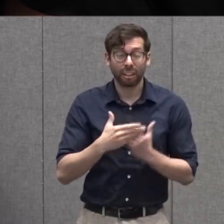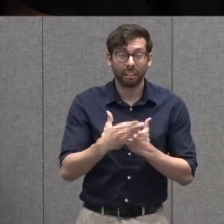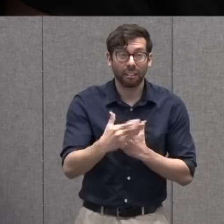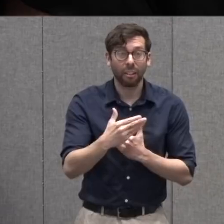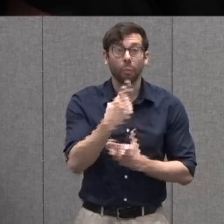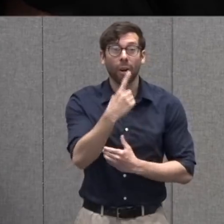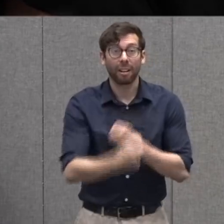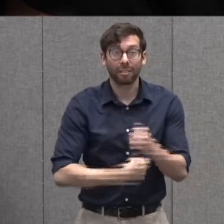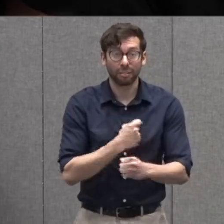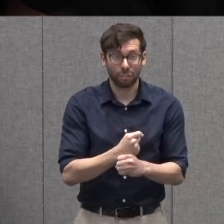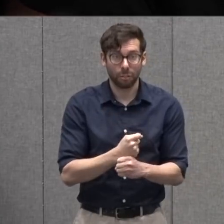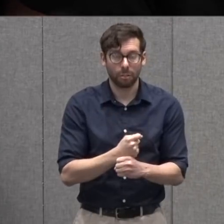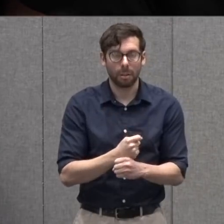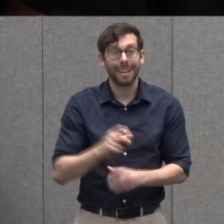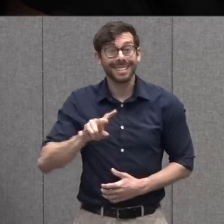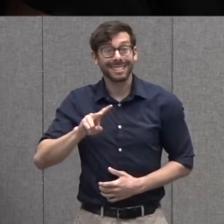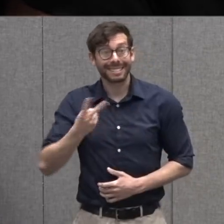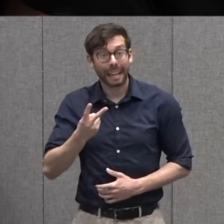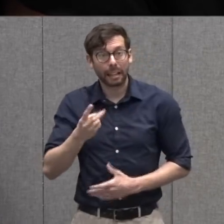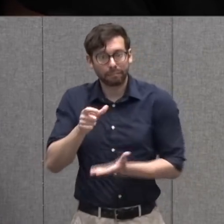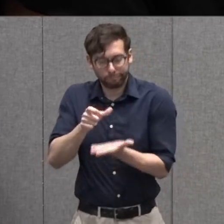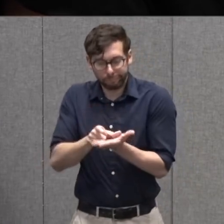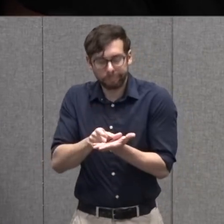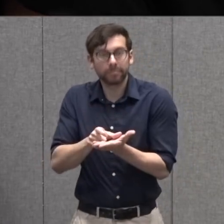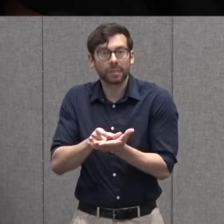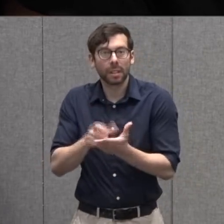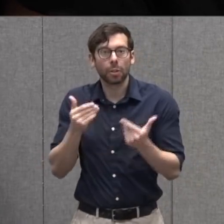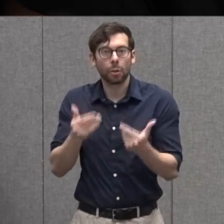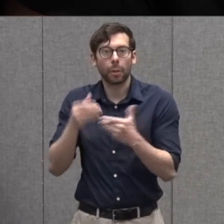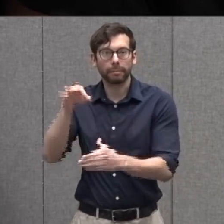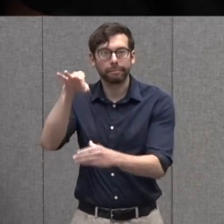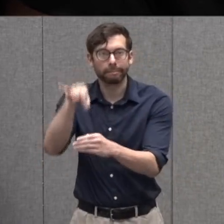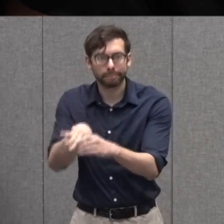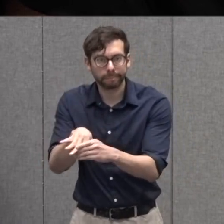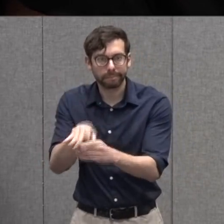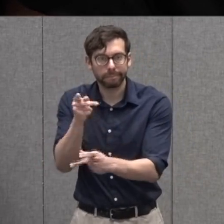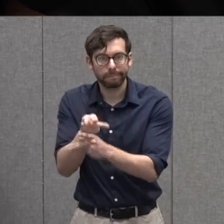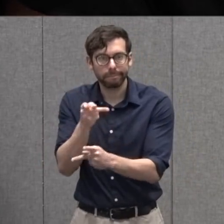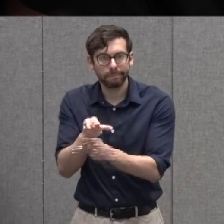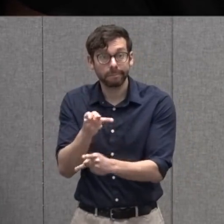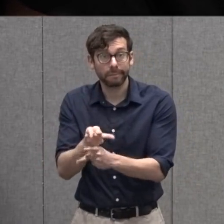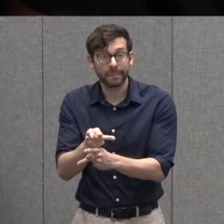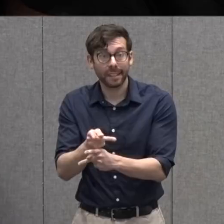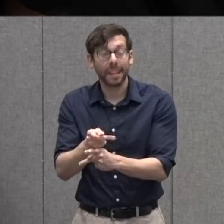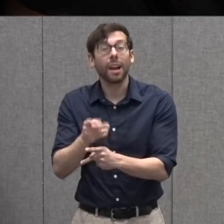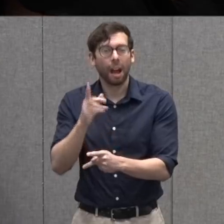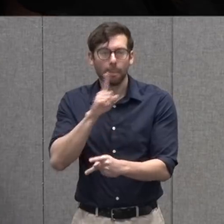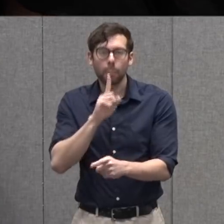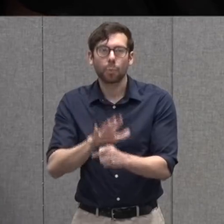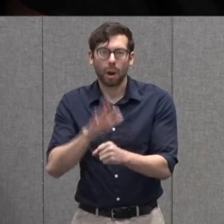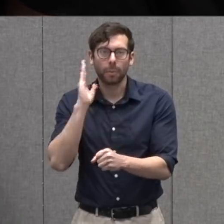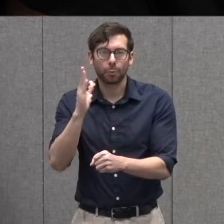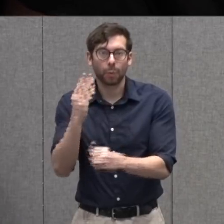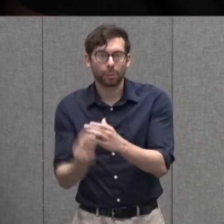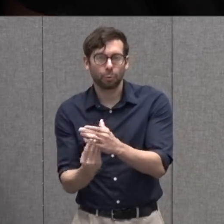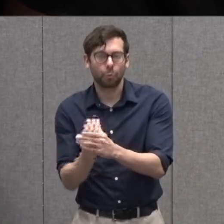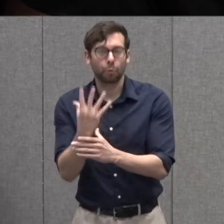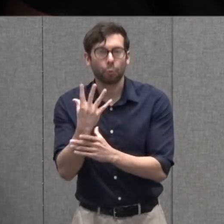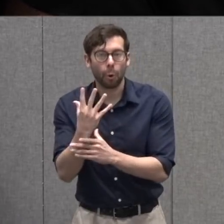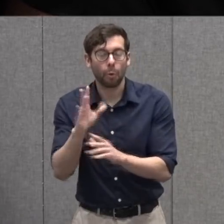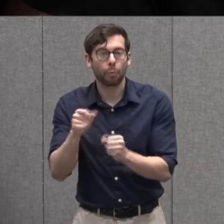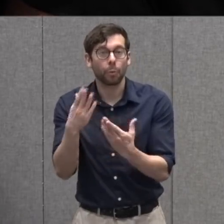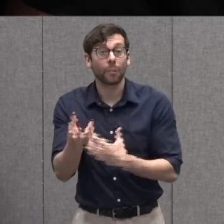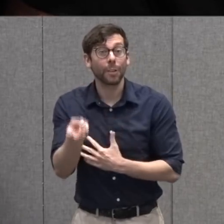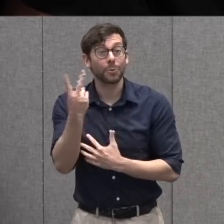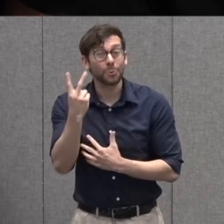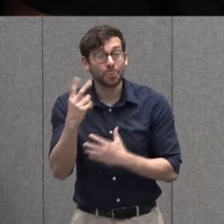ground and take care of it well. I promise you it will grow and give you 2 more magic seeds in the fall. Jack